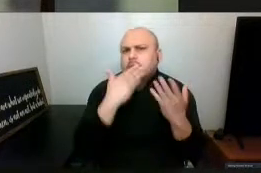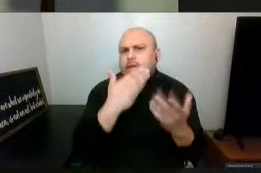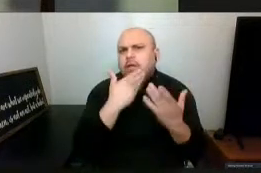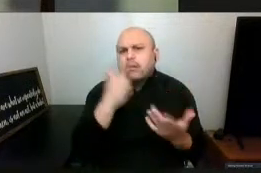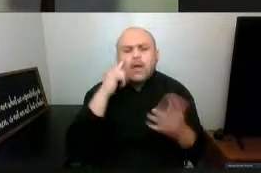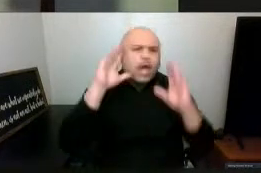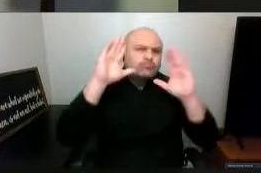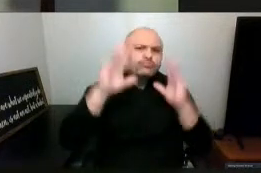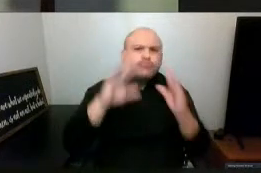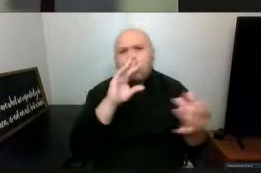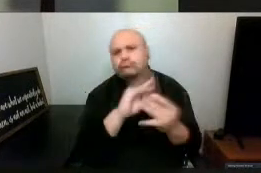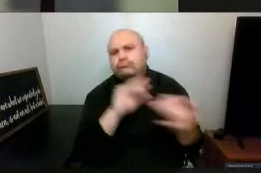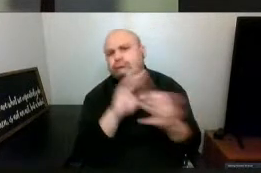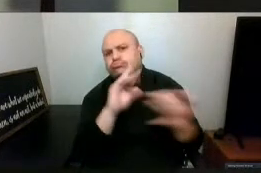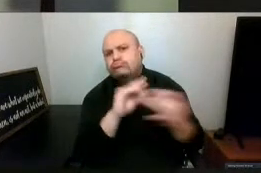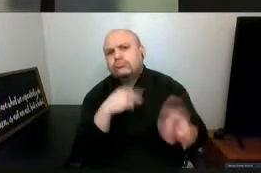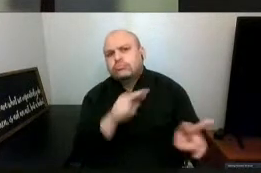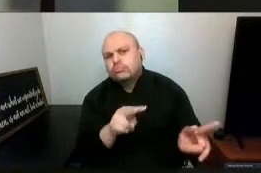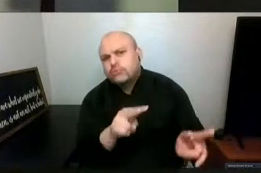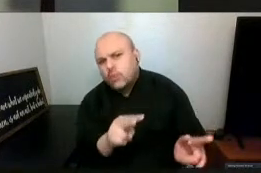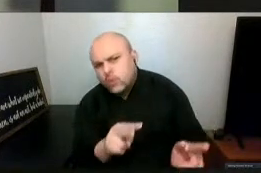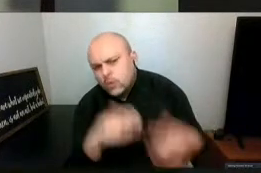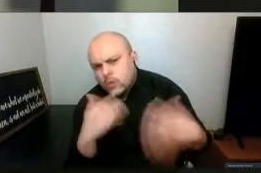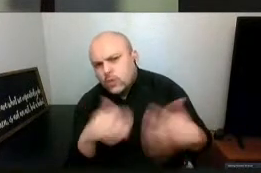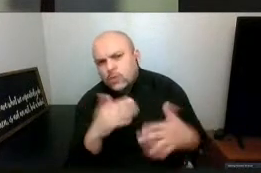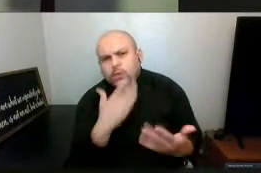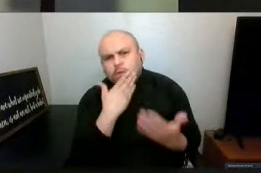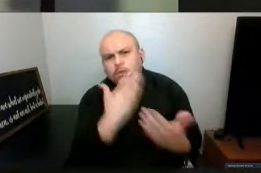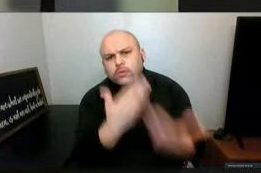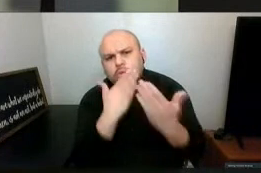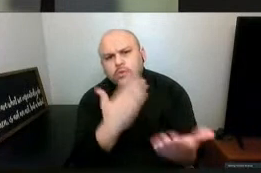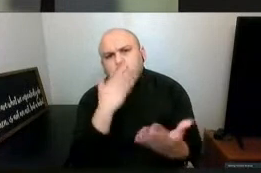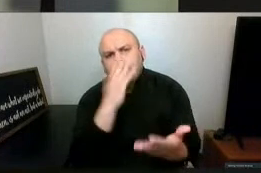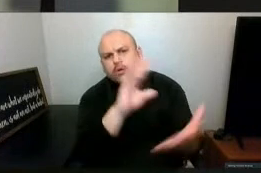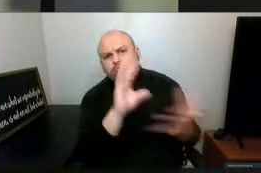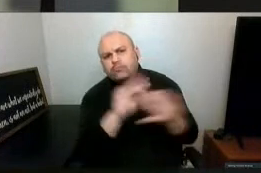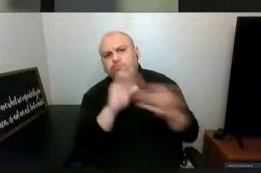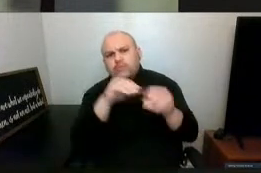presentations. We really appreciate hearing your input on this topic.